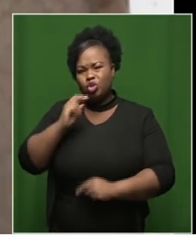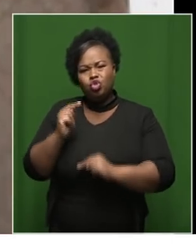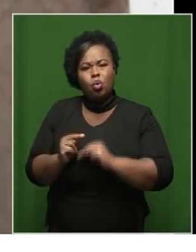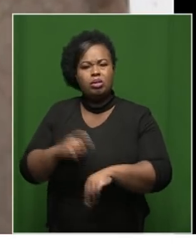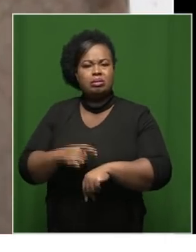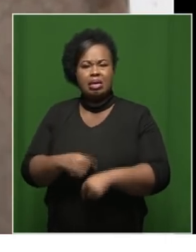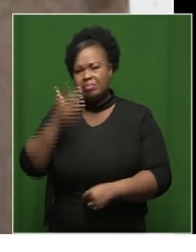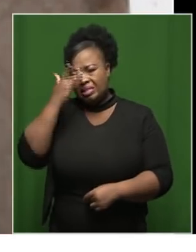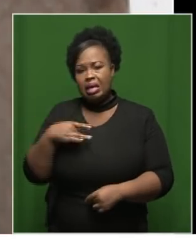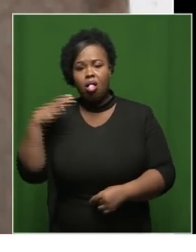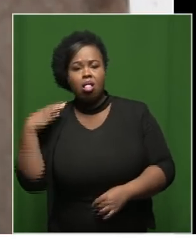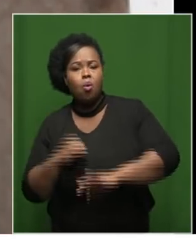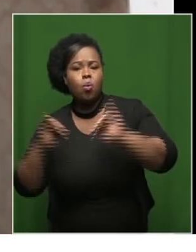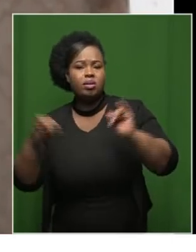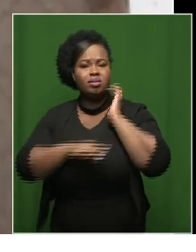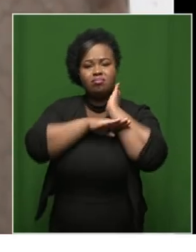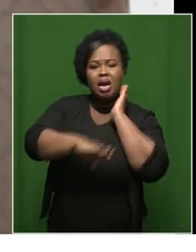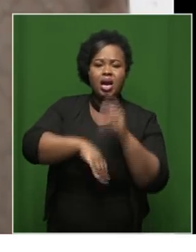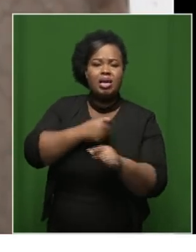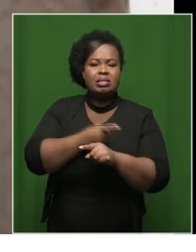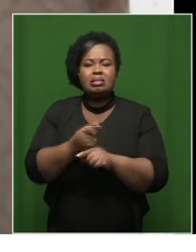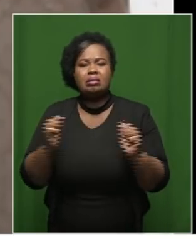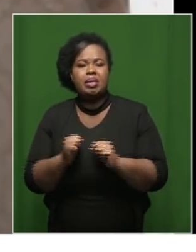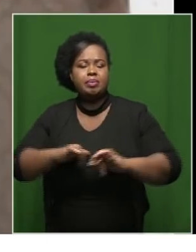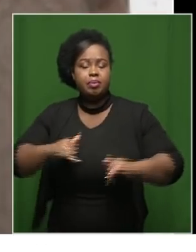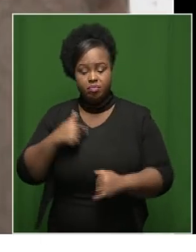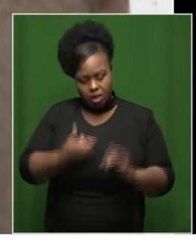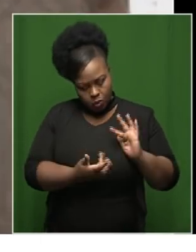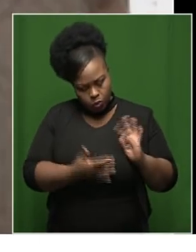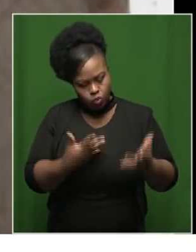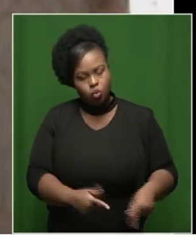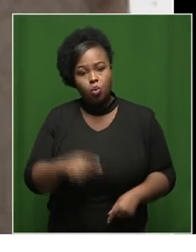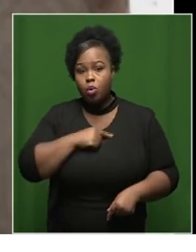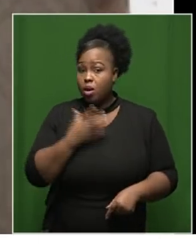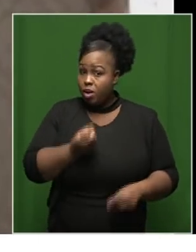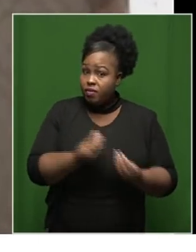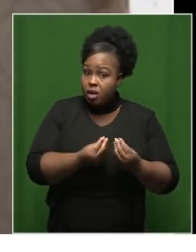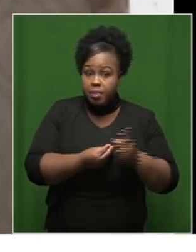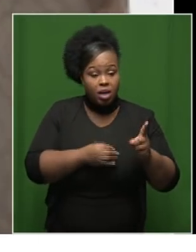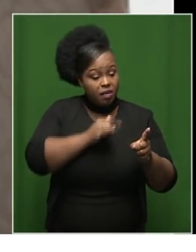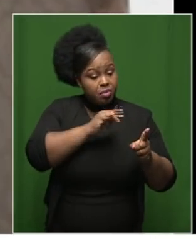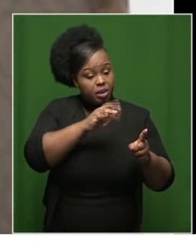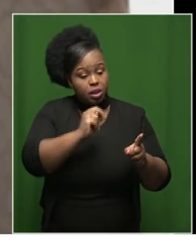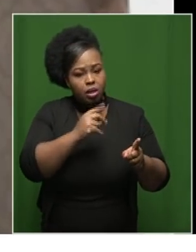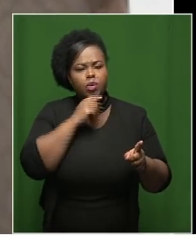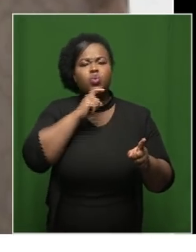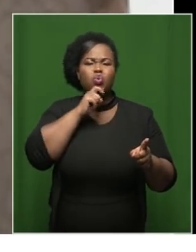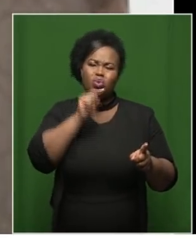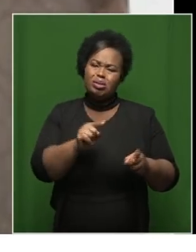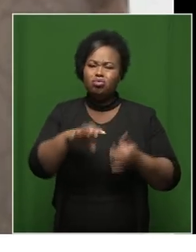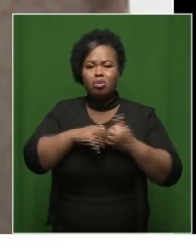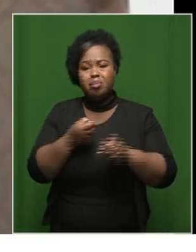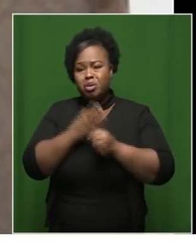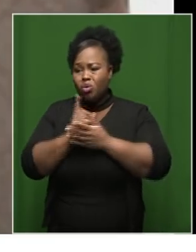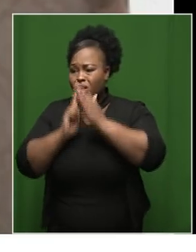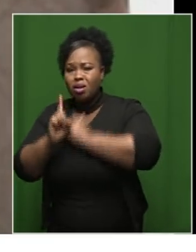putting even more burden on the hospitals. And that is why I was so passionate about this, to say, we have something, let's try and use it to keep people out of hospital so that